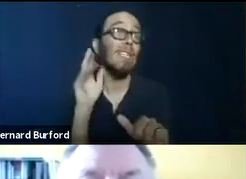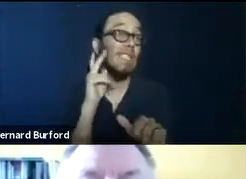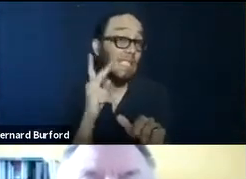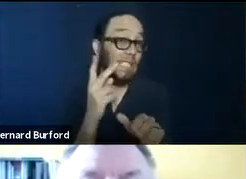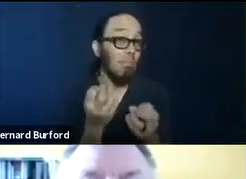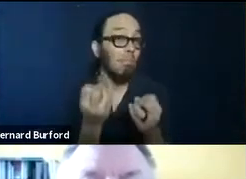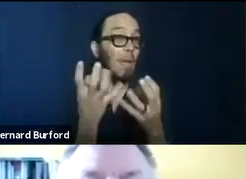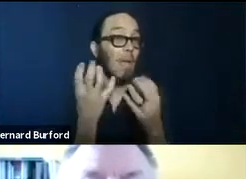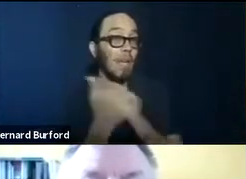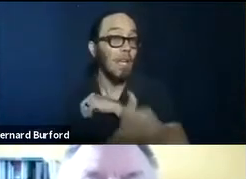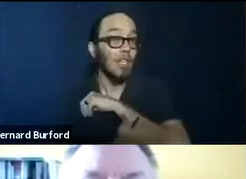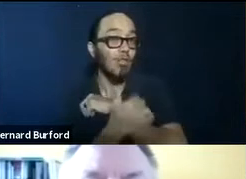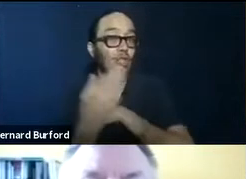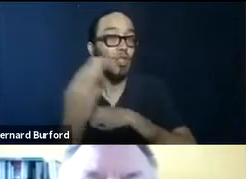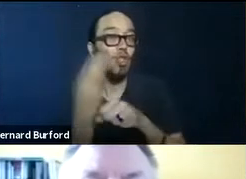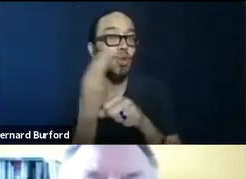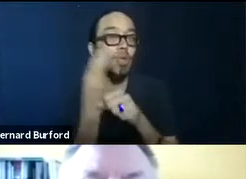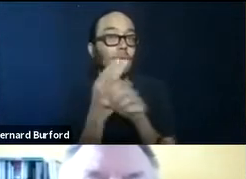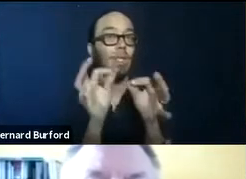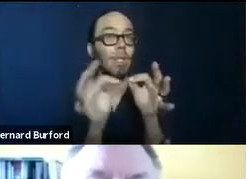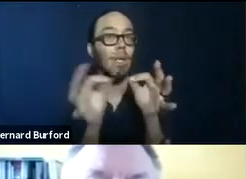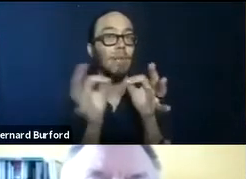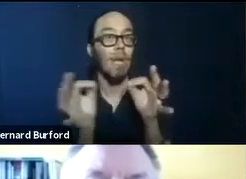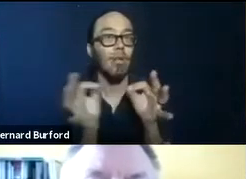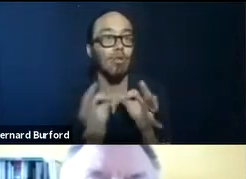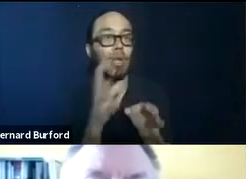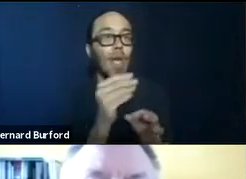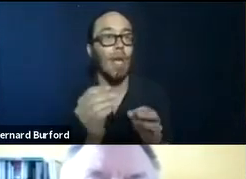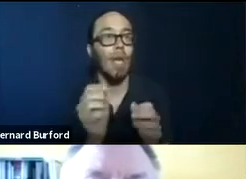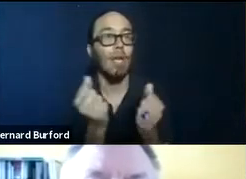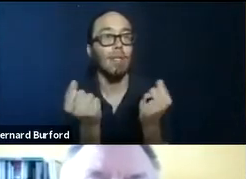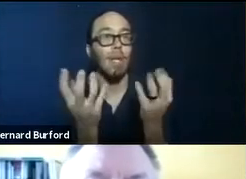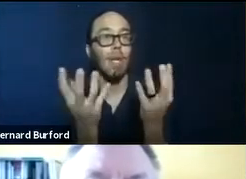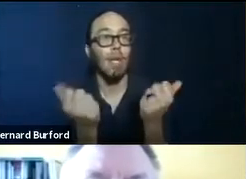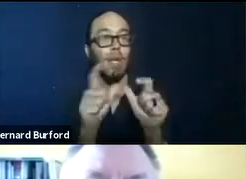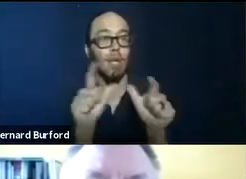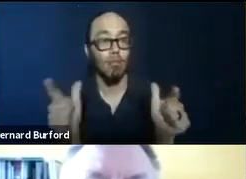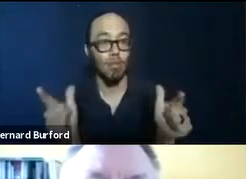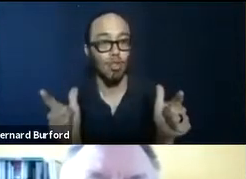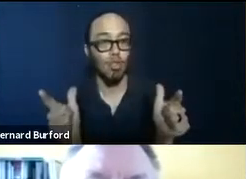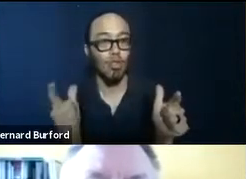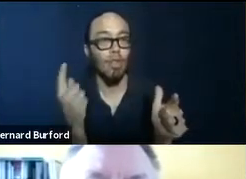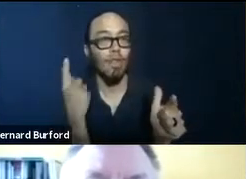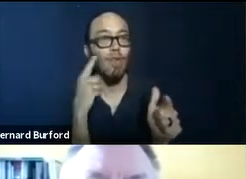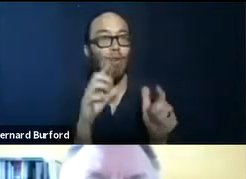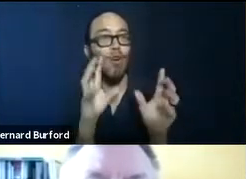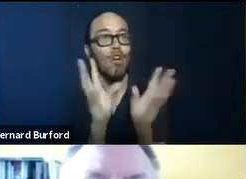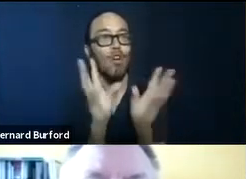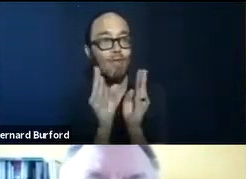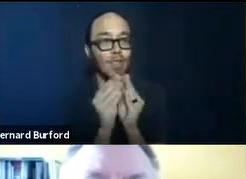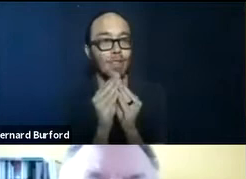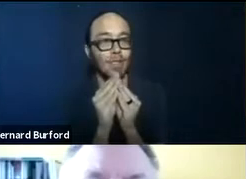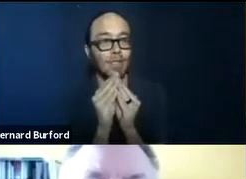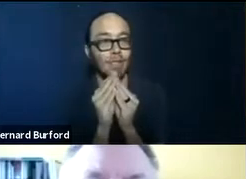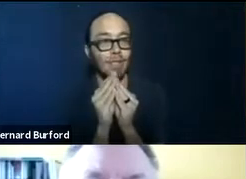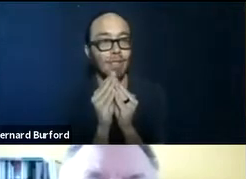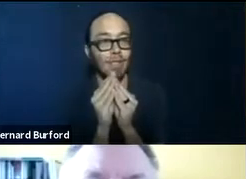using subtitles and sign language in conference, in press